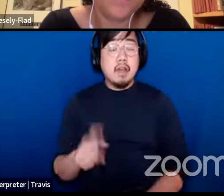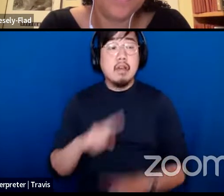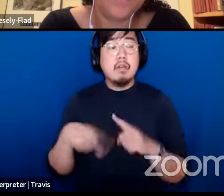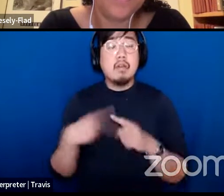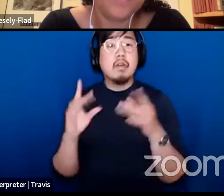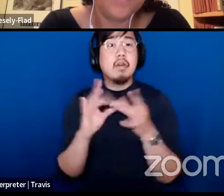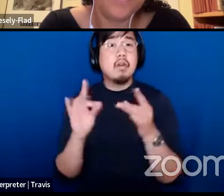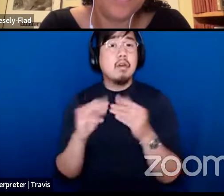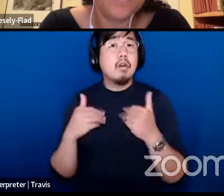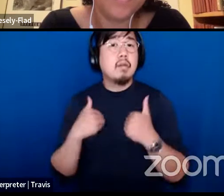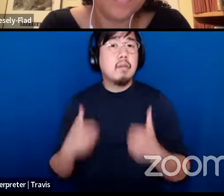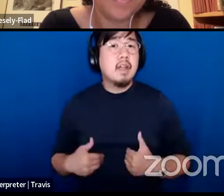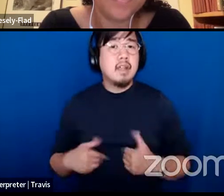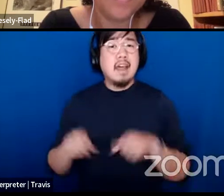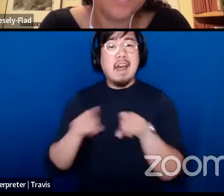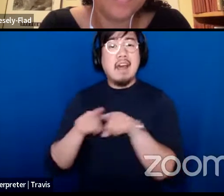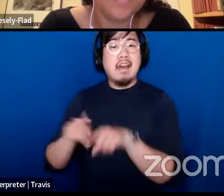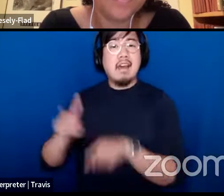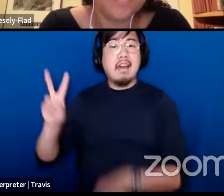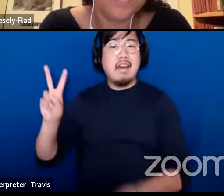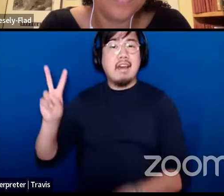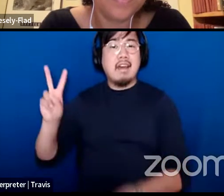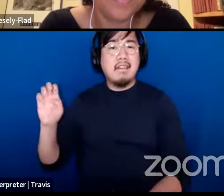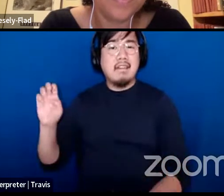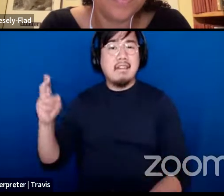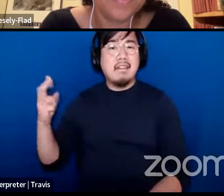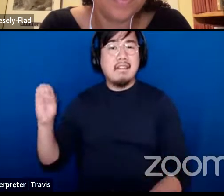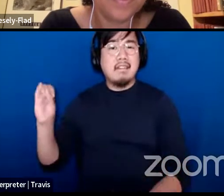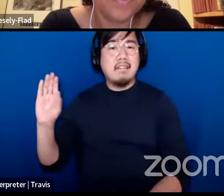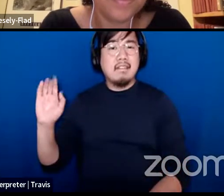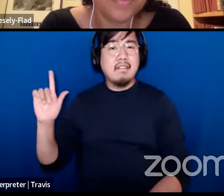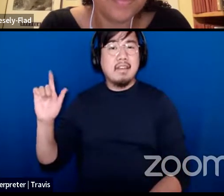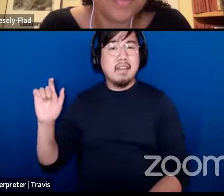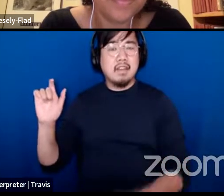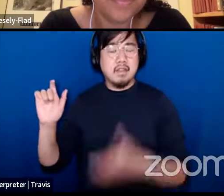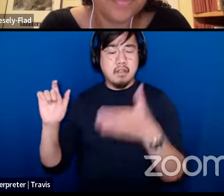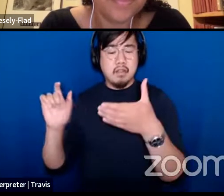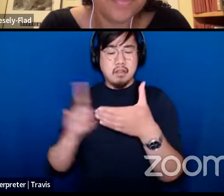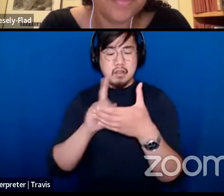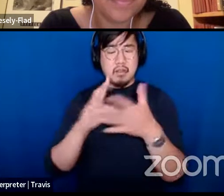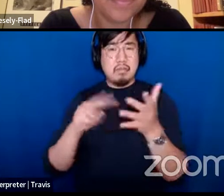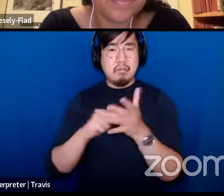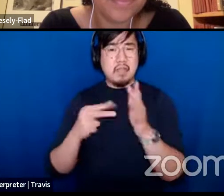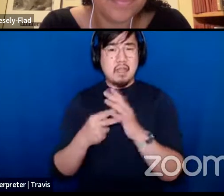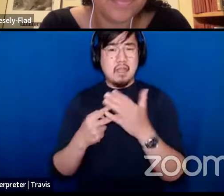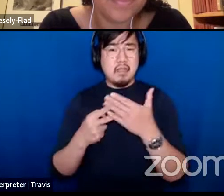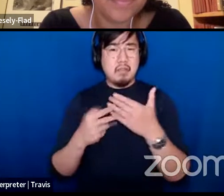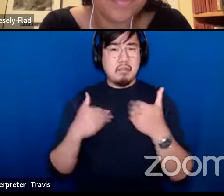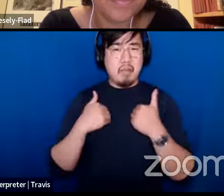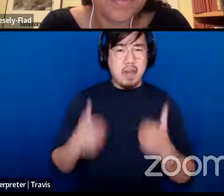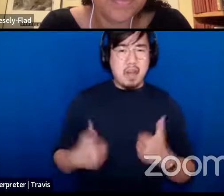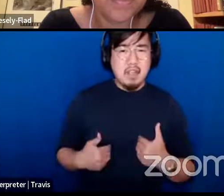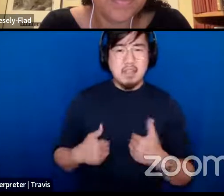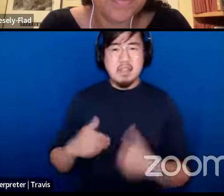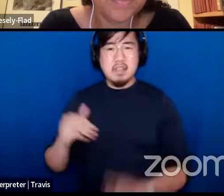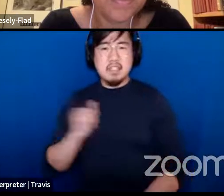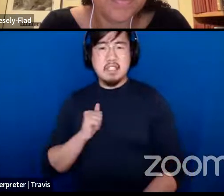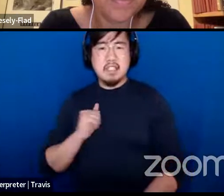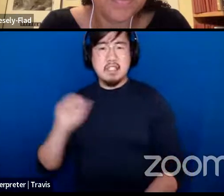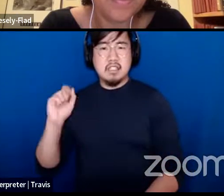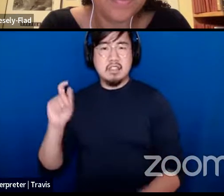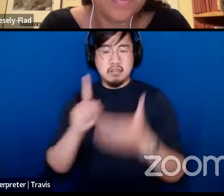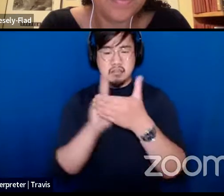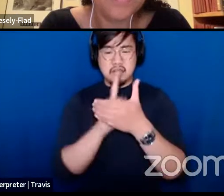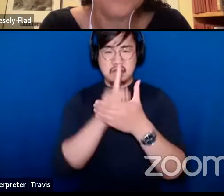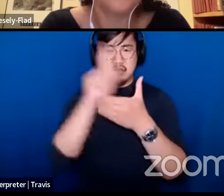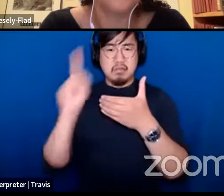as vehicles, does that suggest a separation of body and self, or whatever